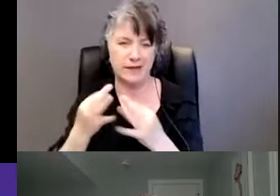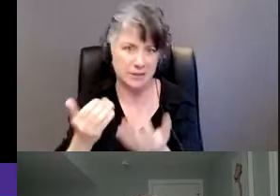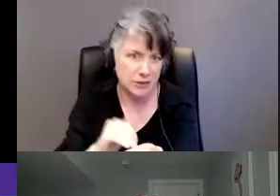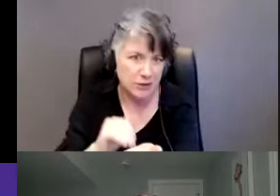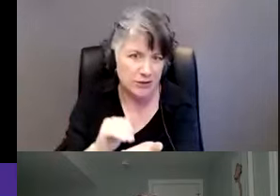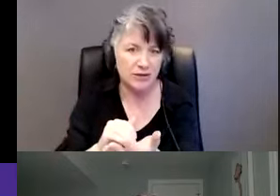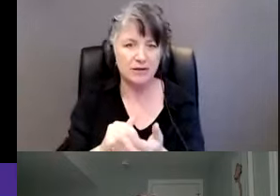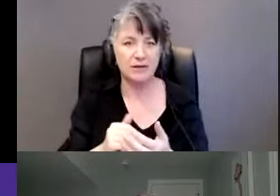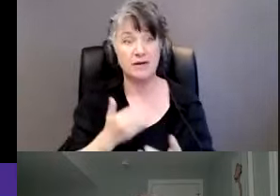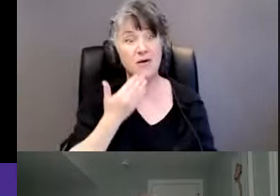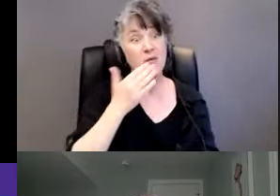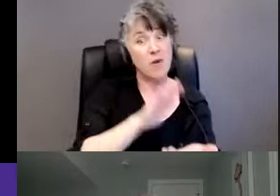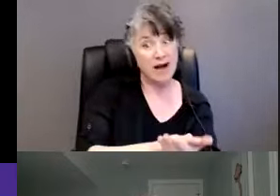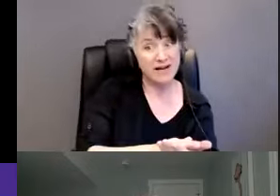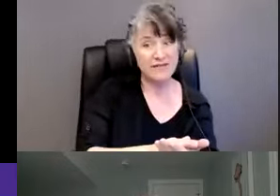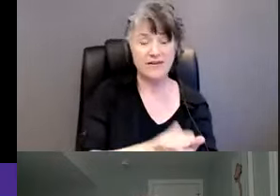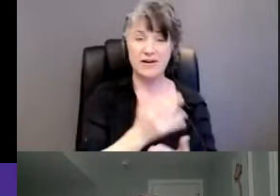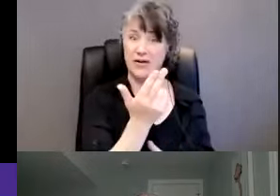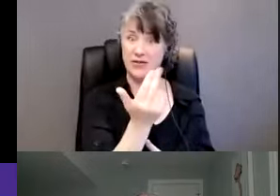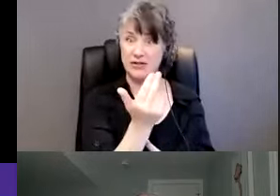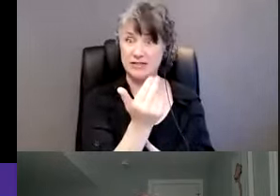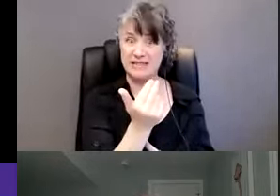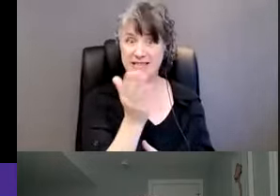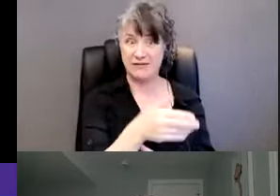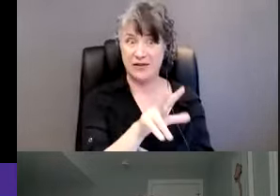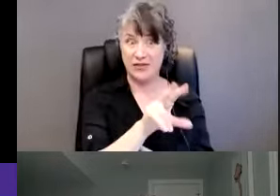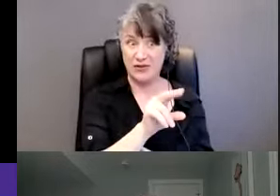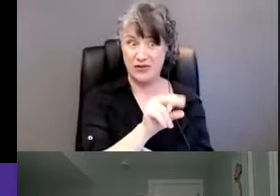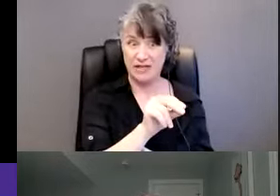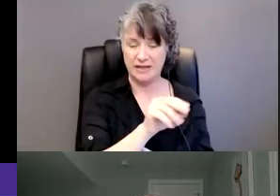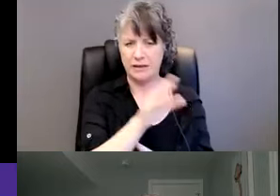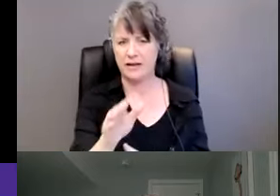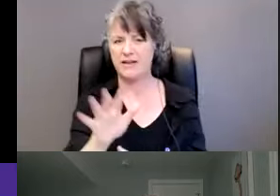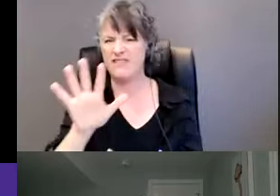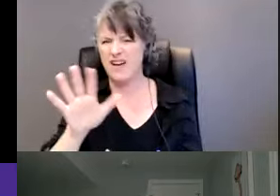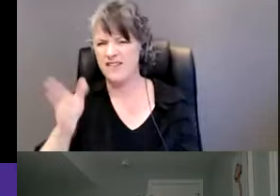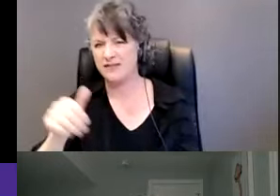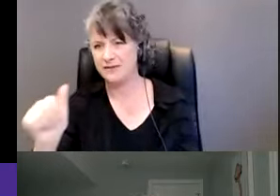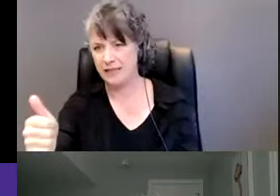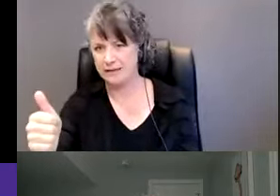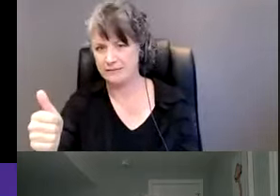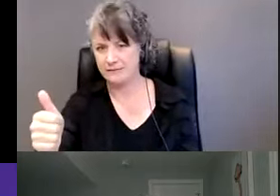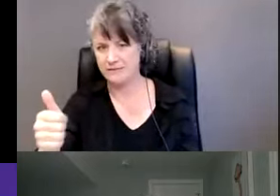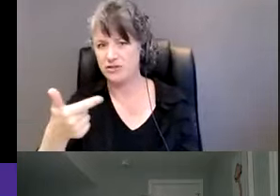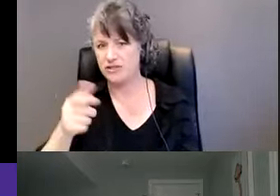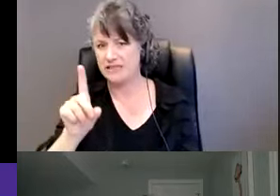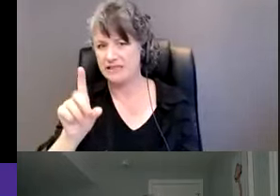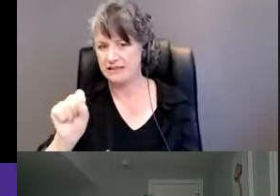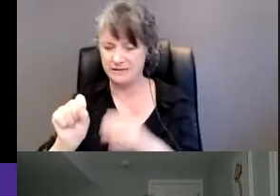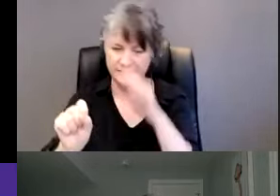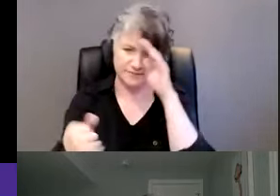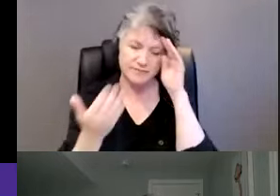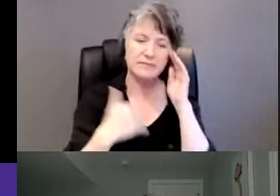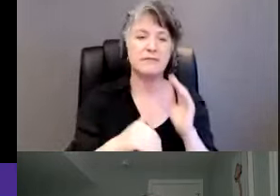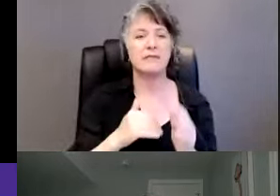out of 30 on the MOCA and a 5 out of 10 on the GDS. Mrs. Smith scored a 24 out of 30